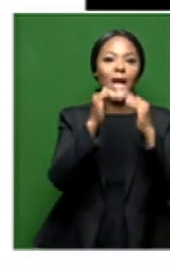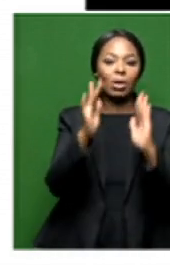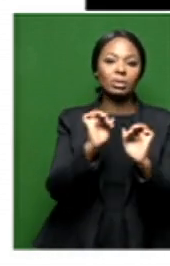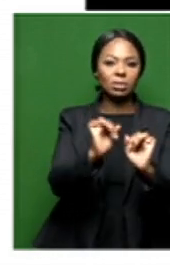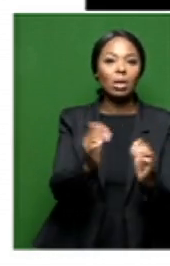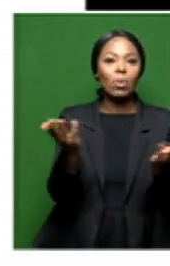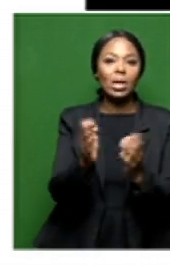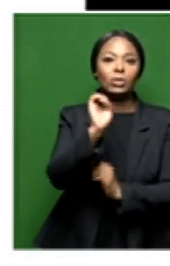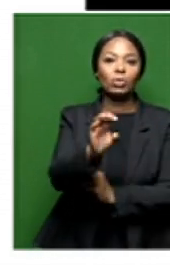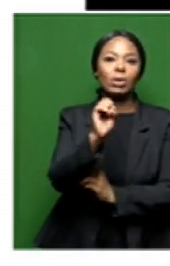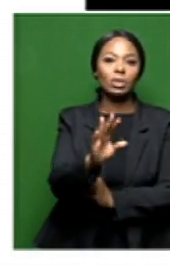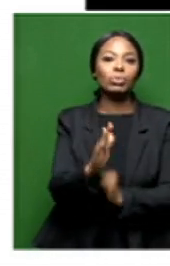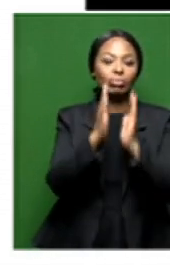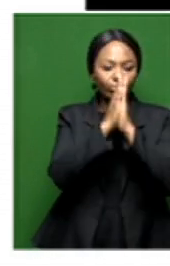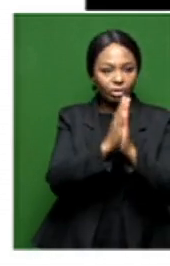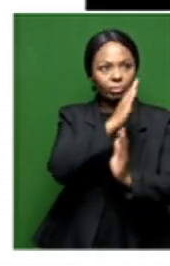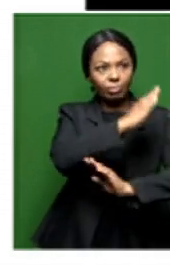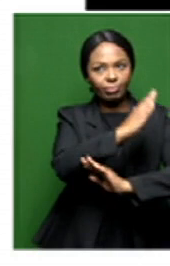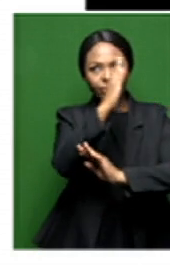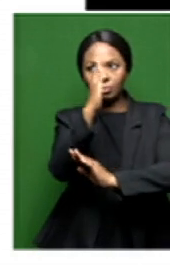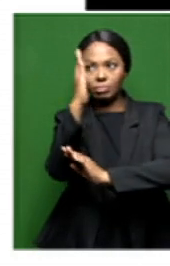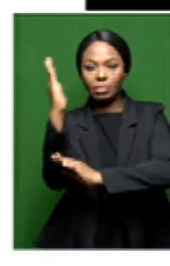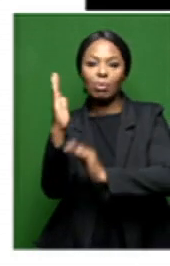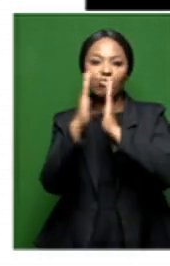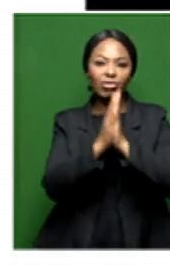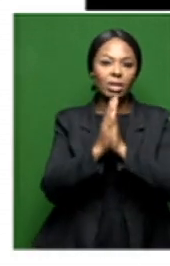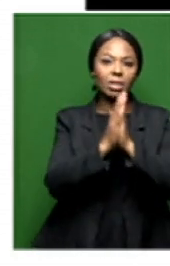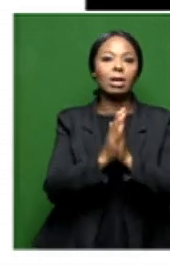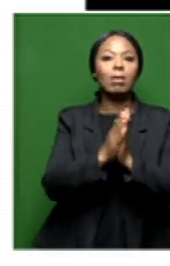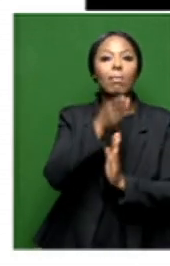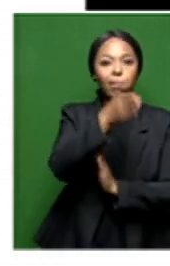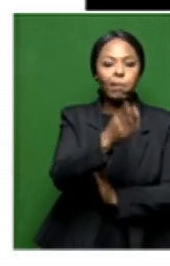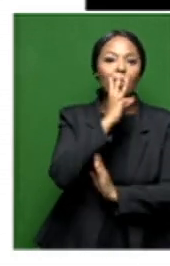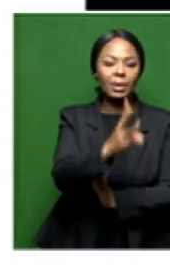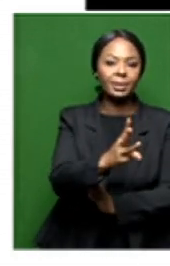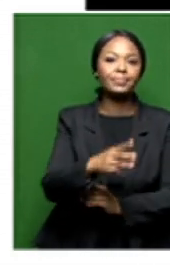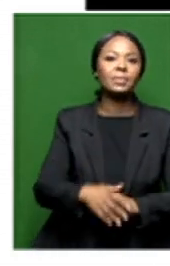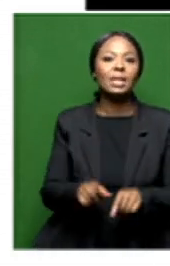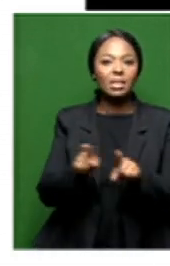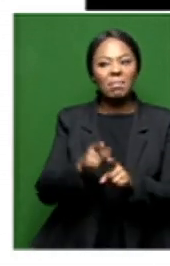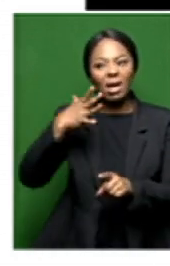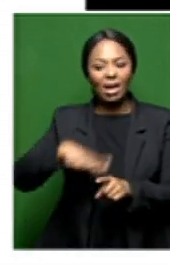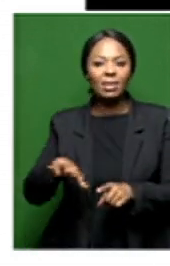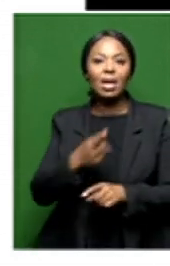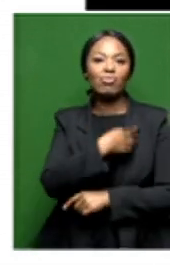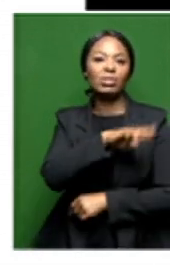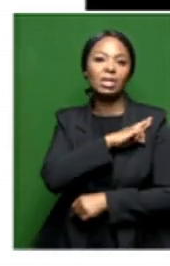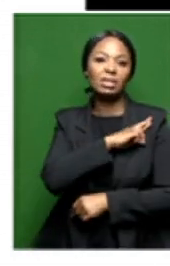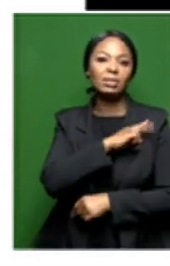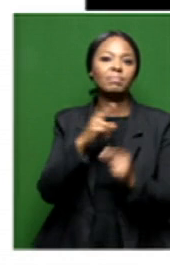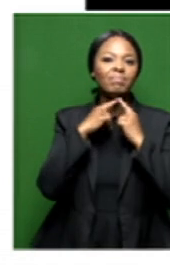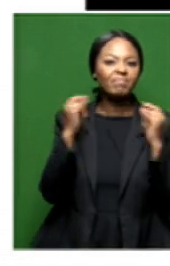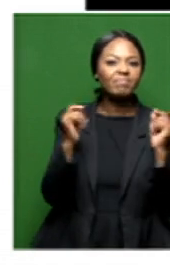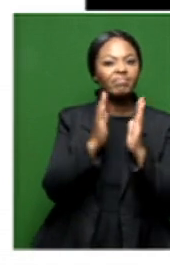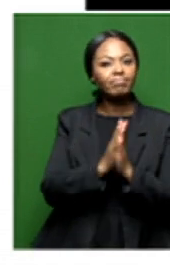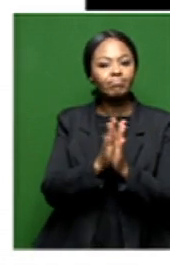midday prayers together with other religious leaders and more so together with the community of